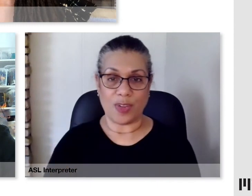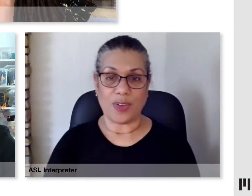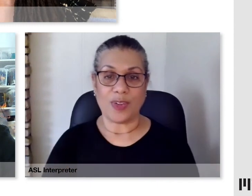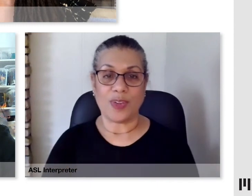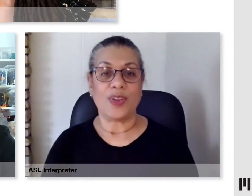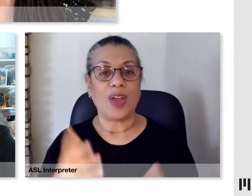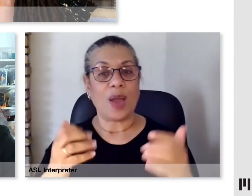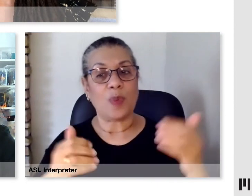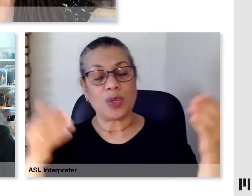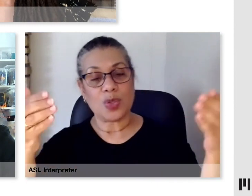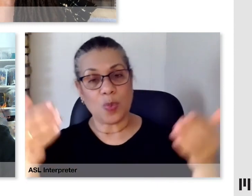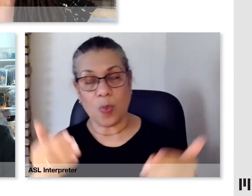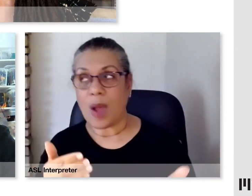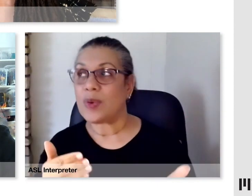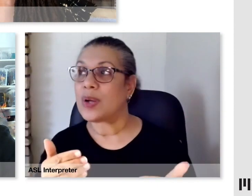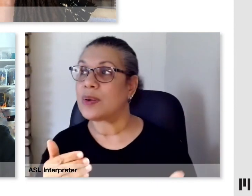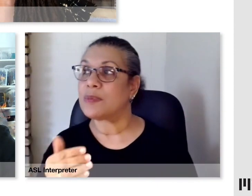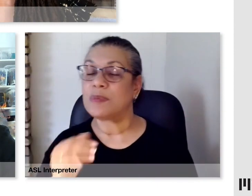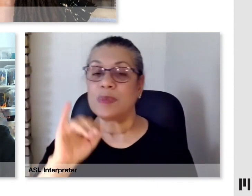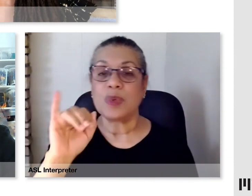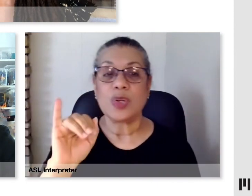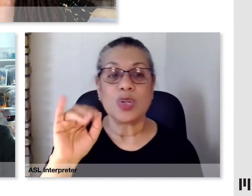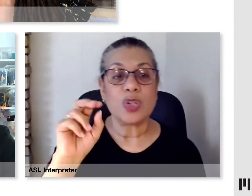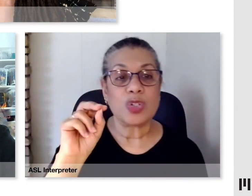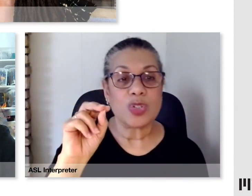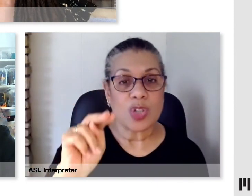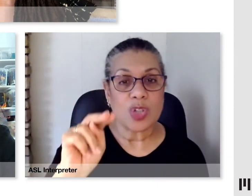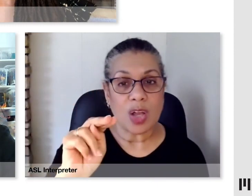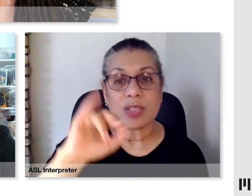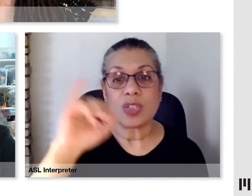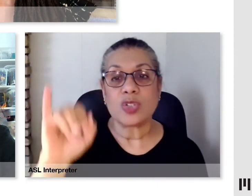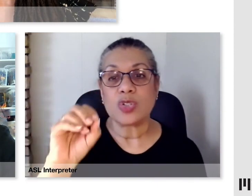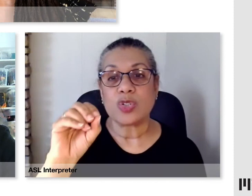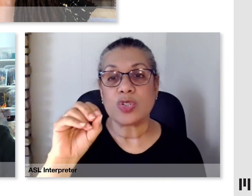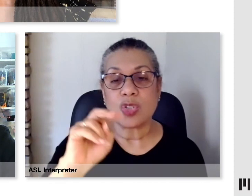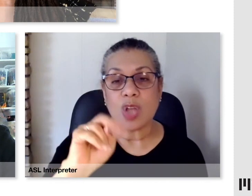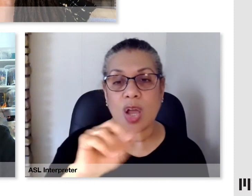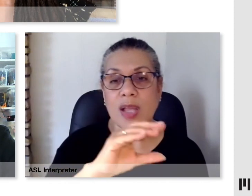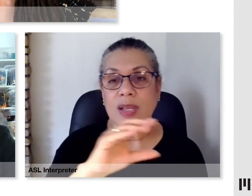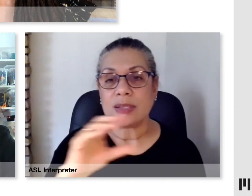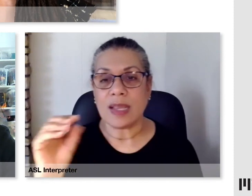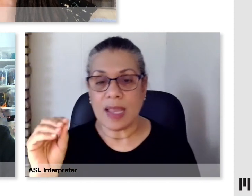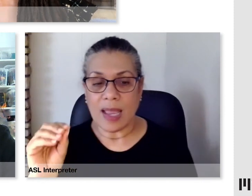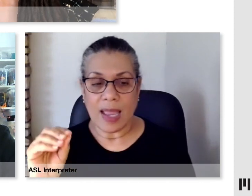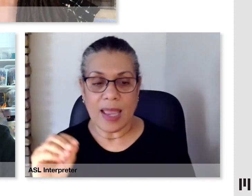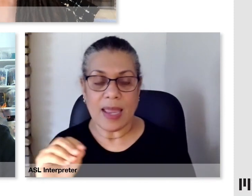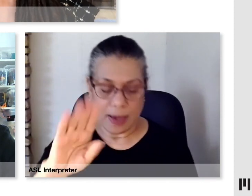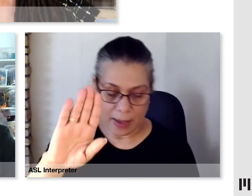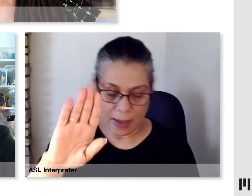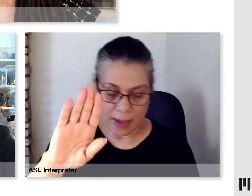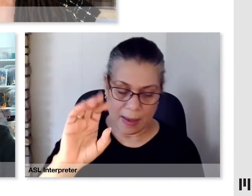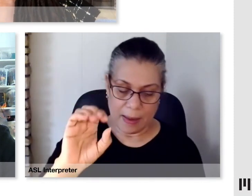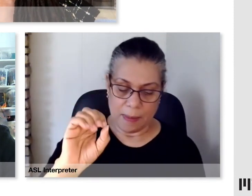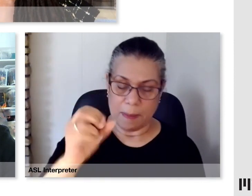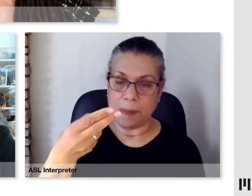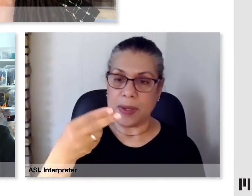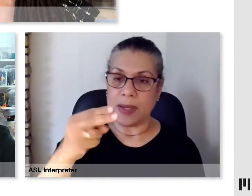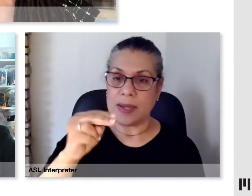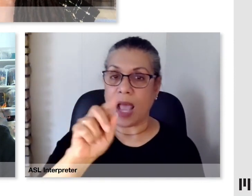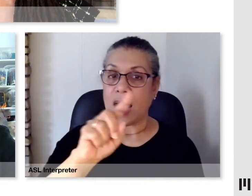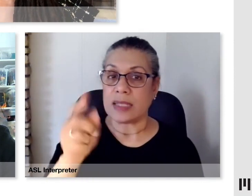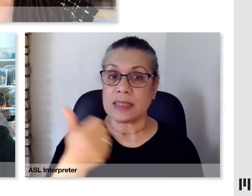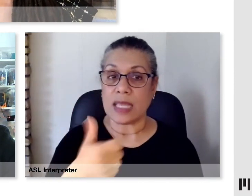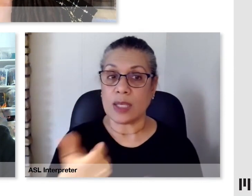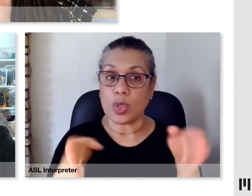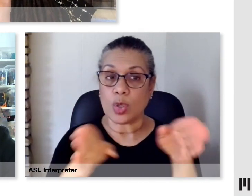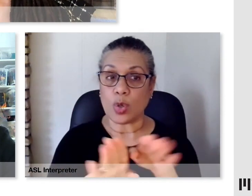if John and then Benaz have just very brief closing remarks too. You know, then we can